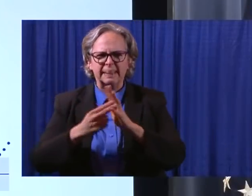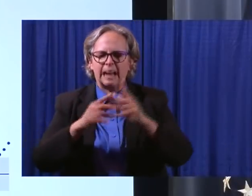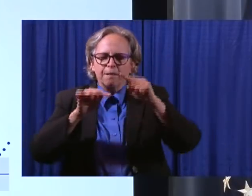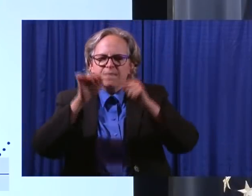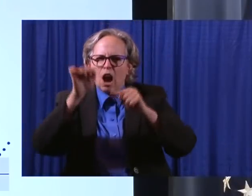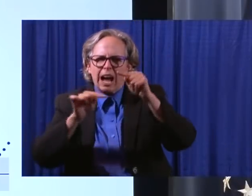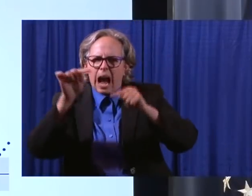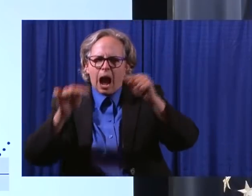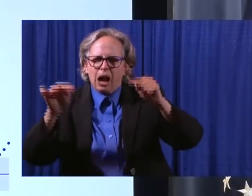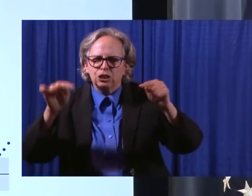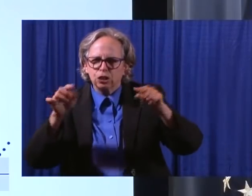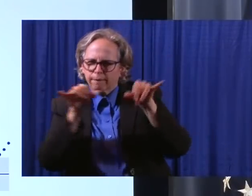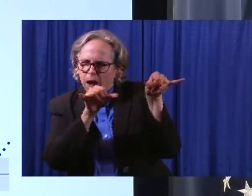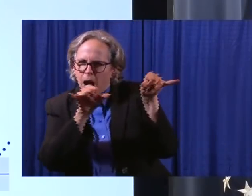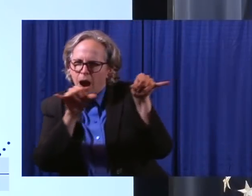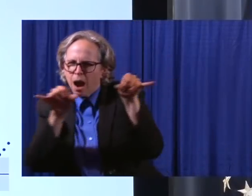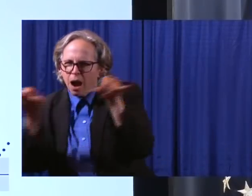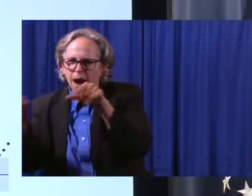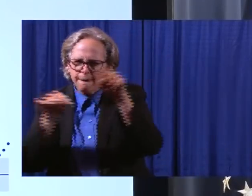just random variation.